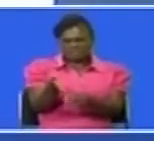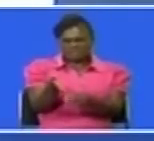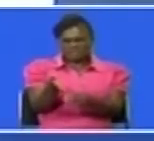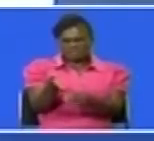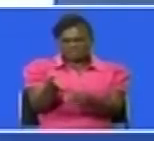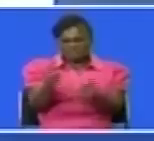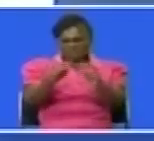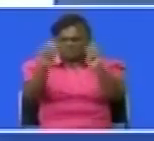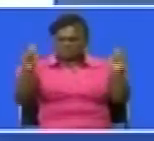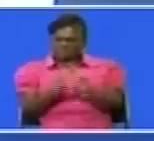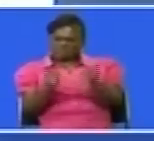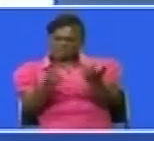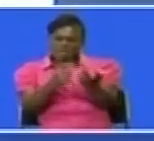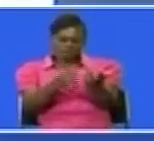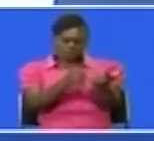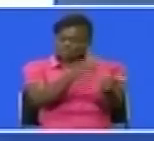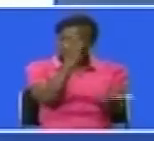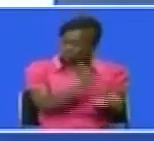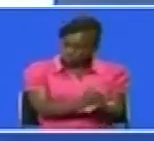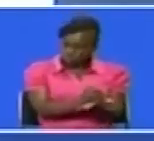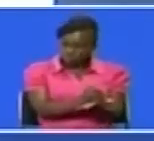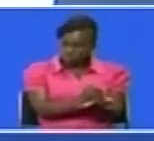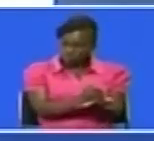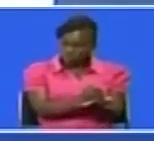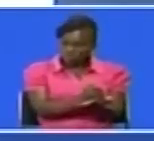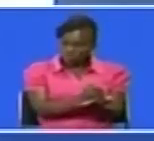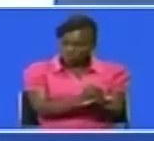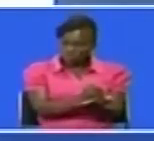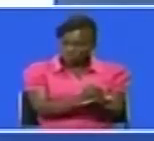ethnic census. That's the truth. You can actually predict. That's why there is the tyranny of neighbors.